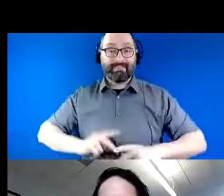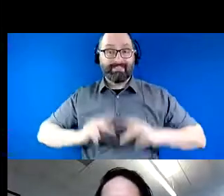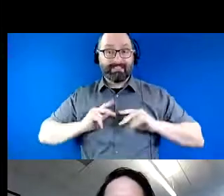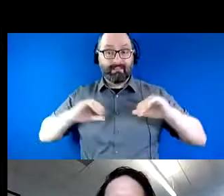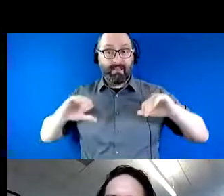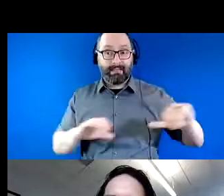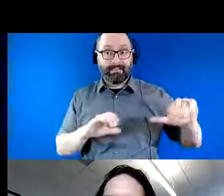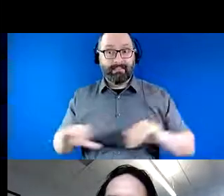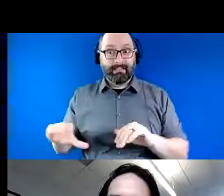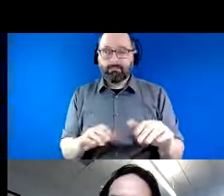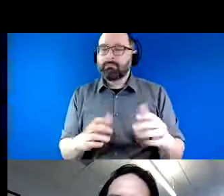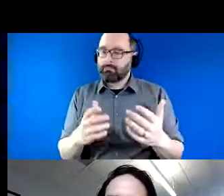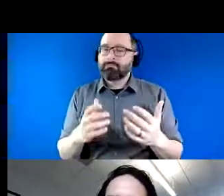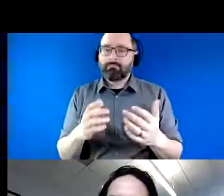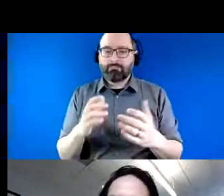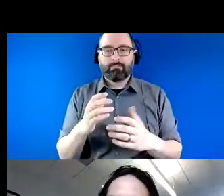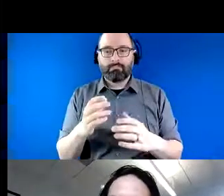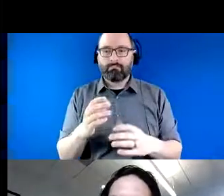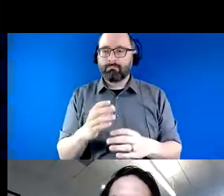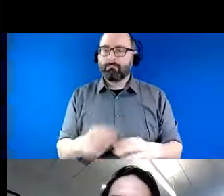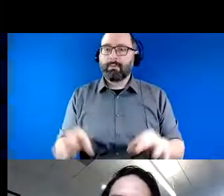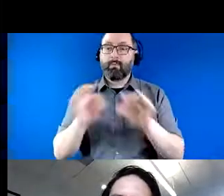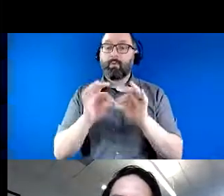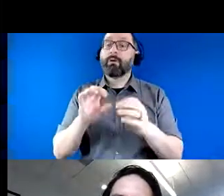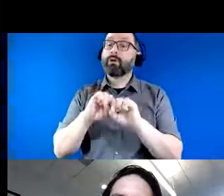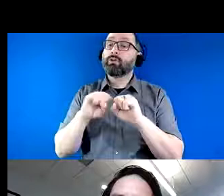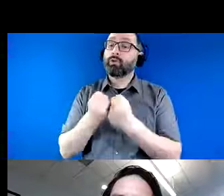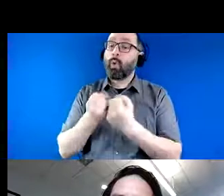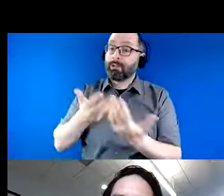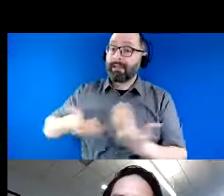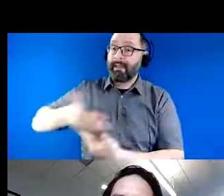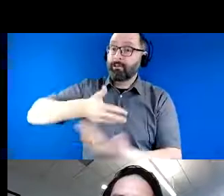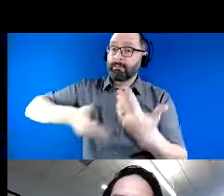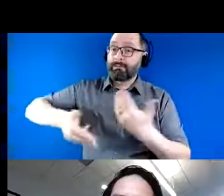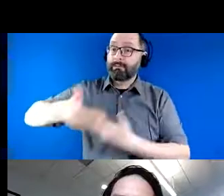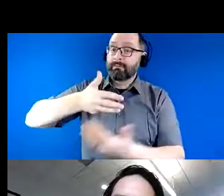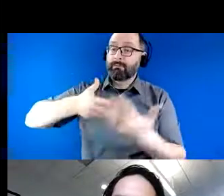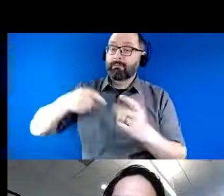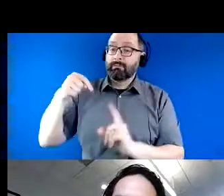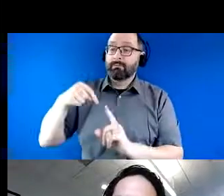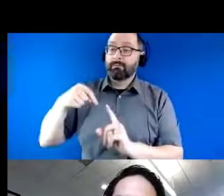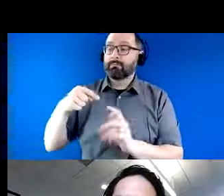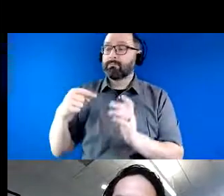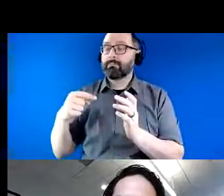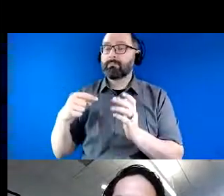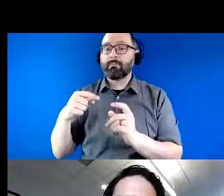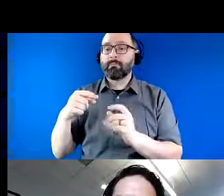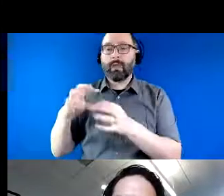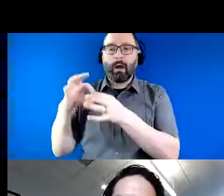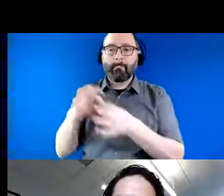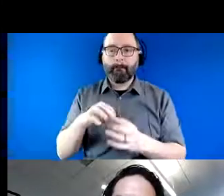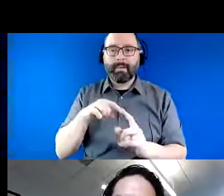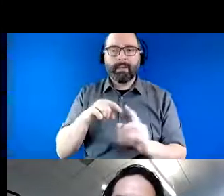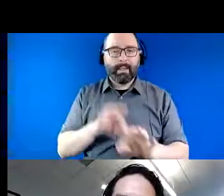possible. Some of this social engagement comes or touches this important issue